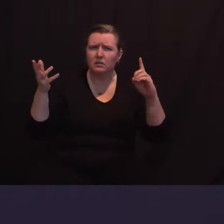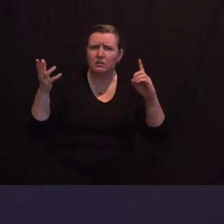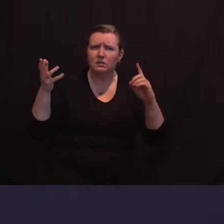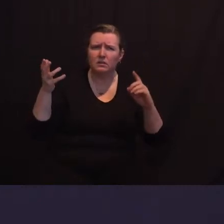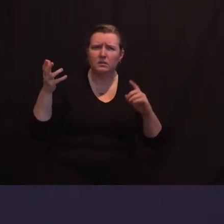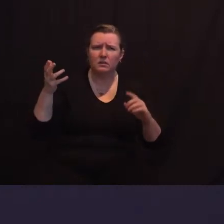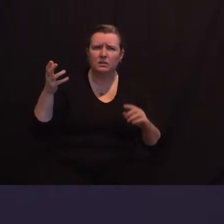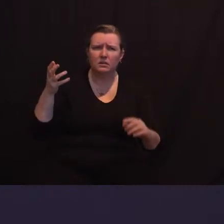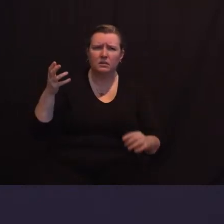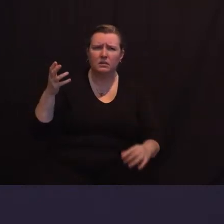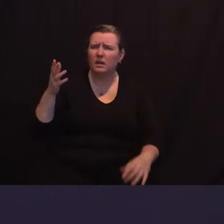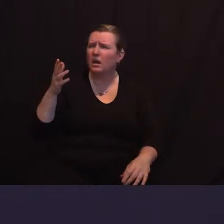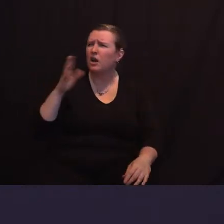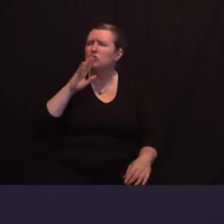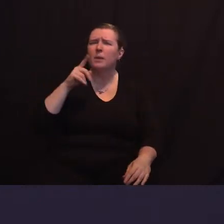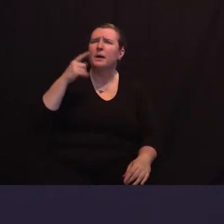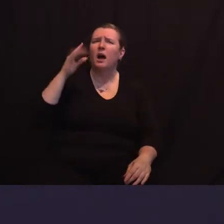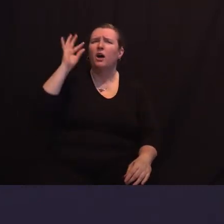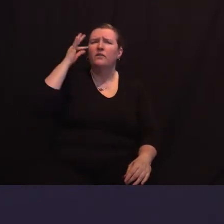have not been confirmed?